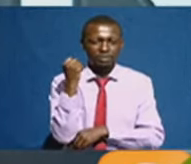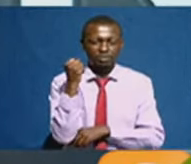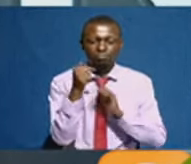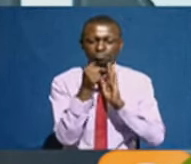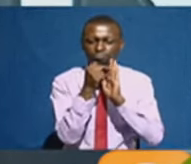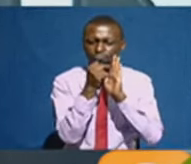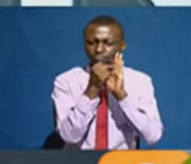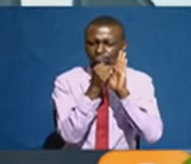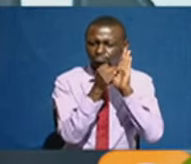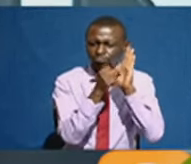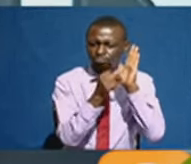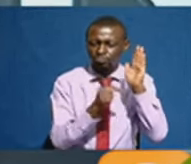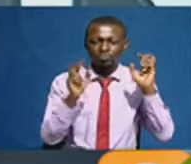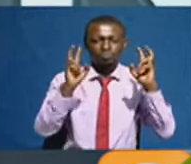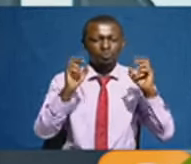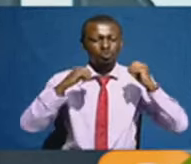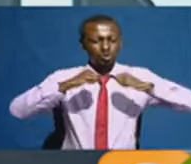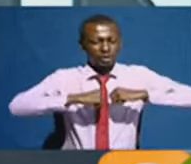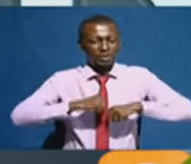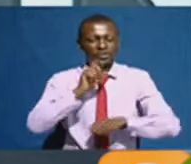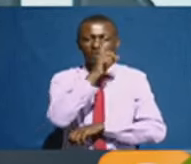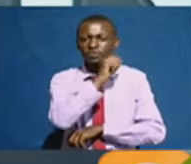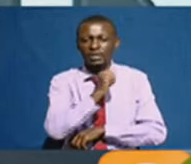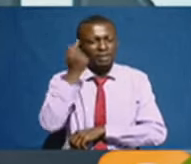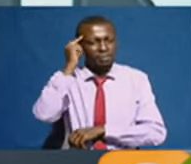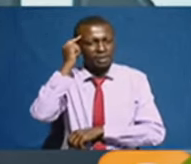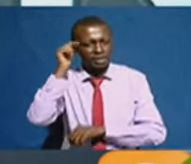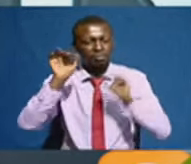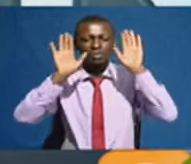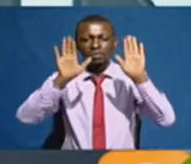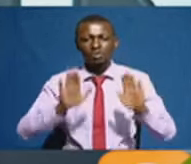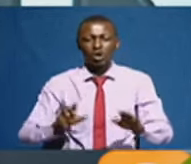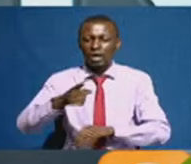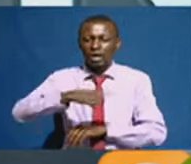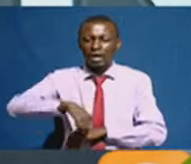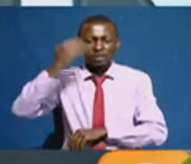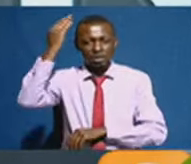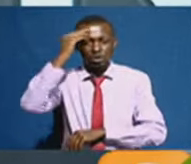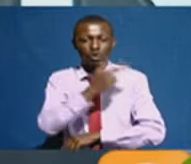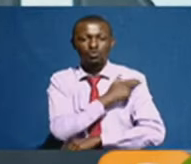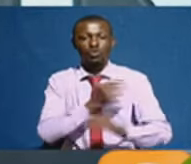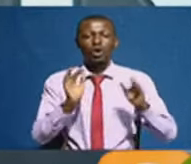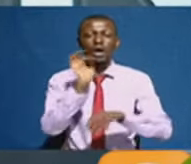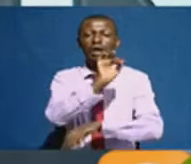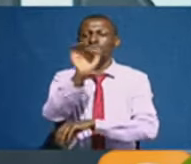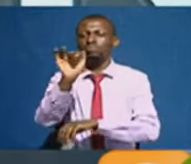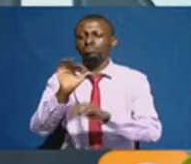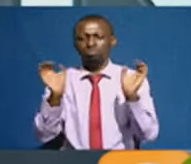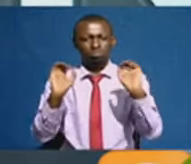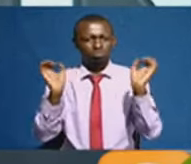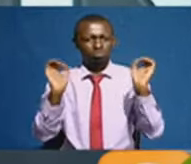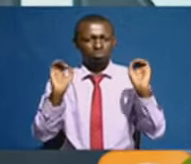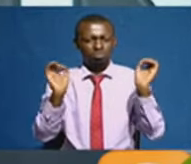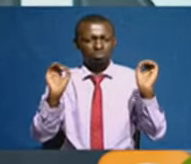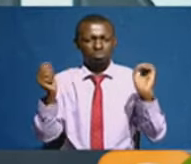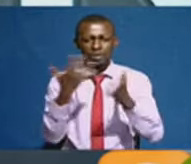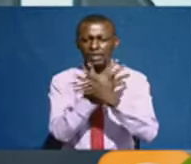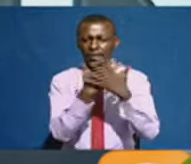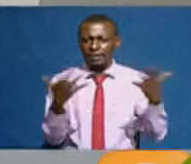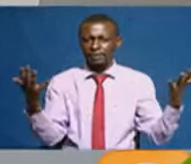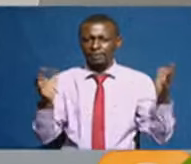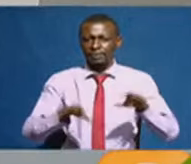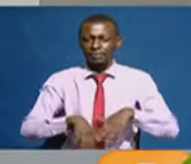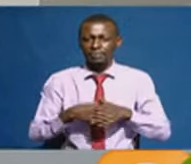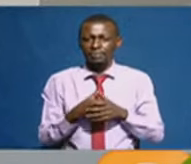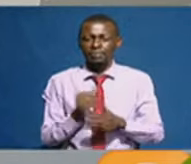all of the issues that were agreed to. And I think it's important for us to note that the doctors are not asking for anything new.